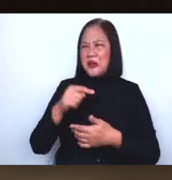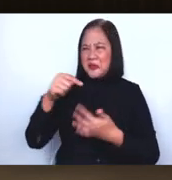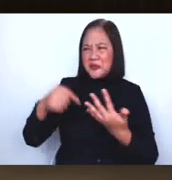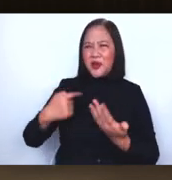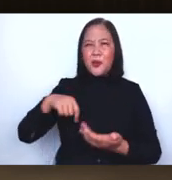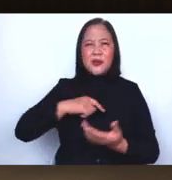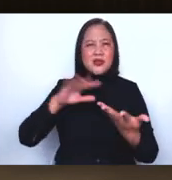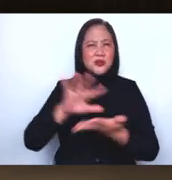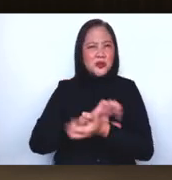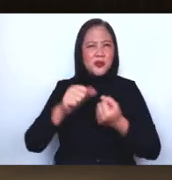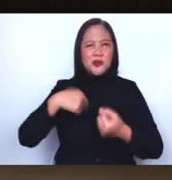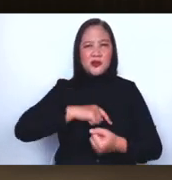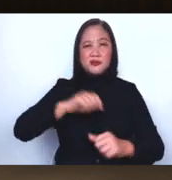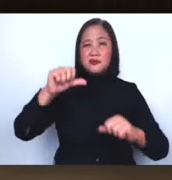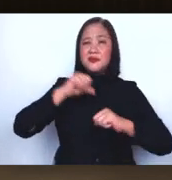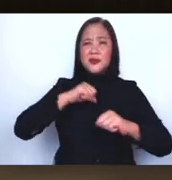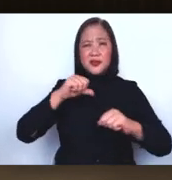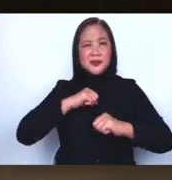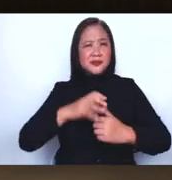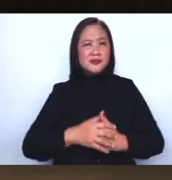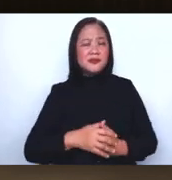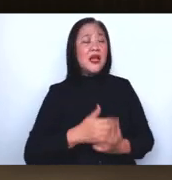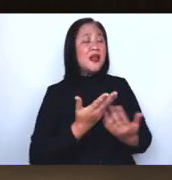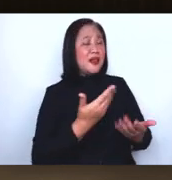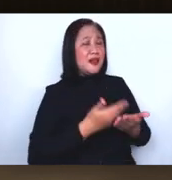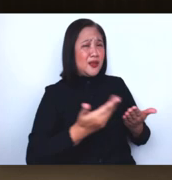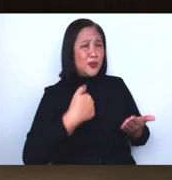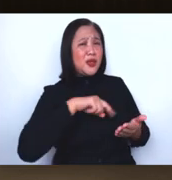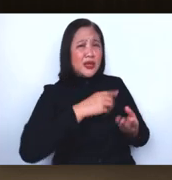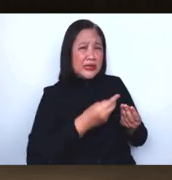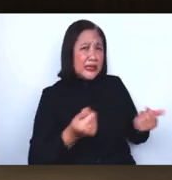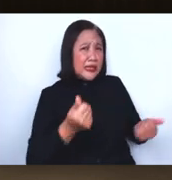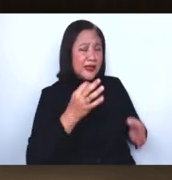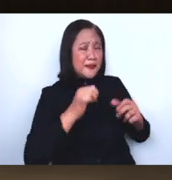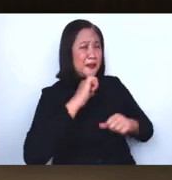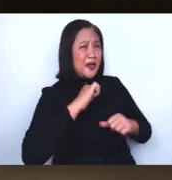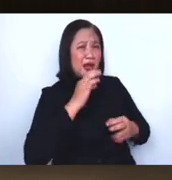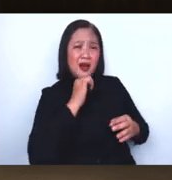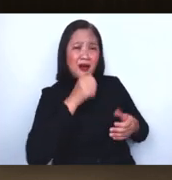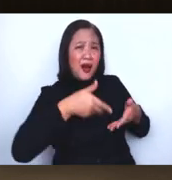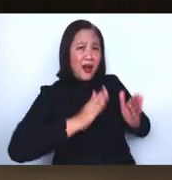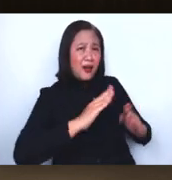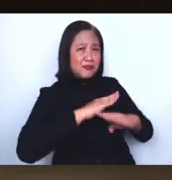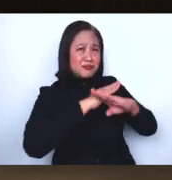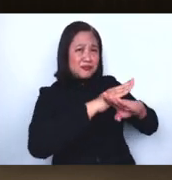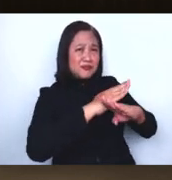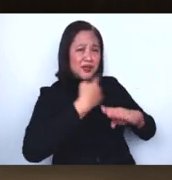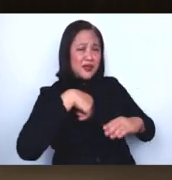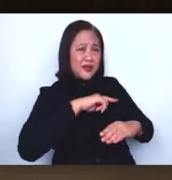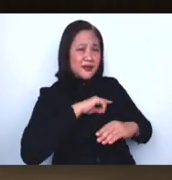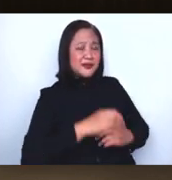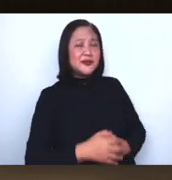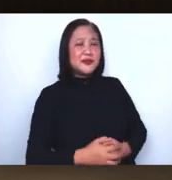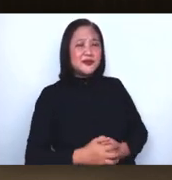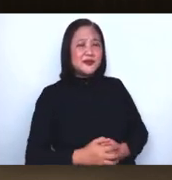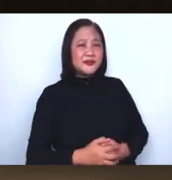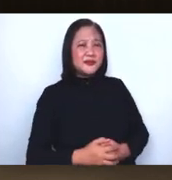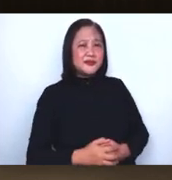The things we destroy with our pride. And the things that we could heal if we didn't let pride get in the way.